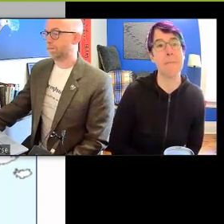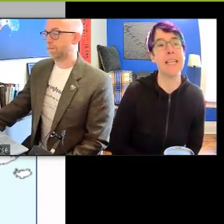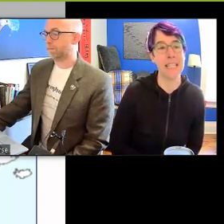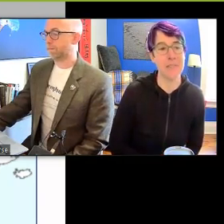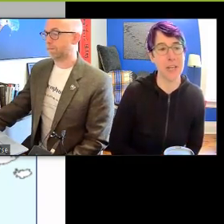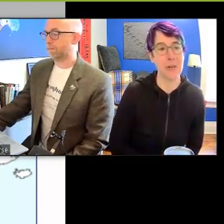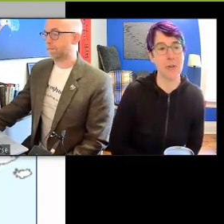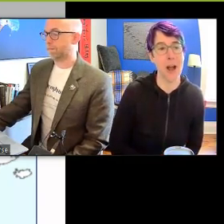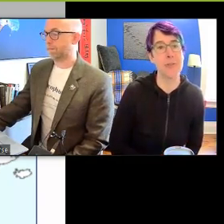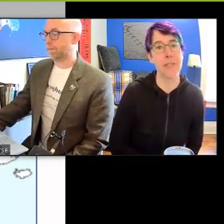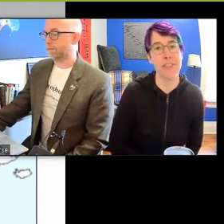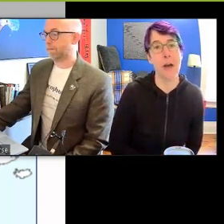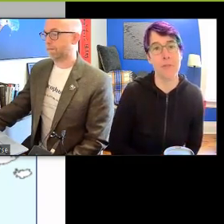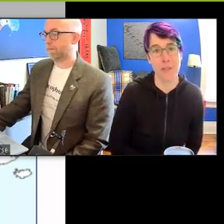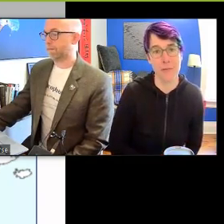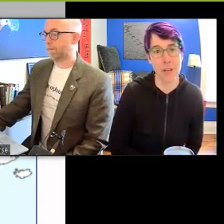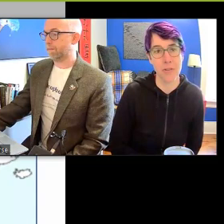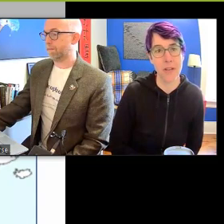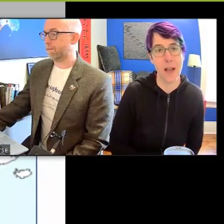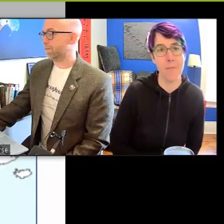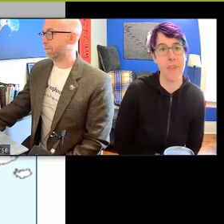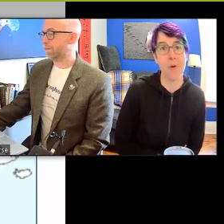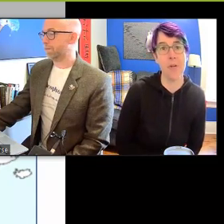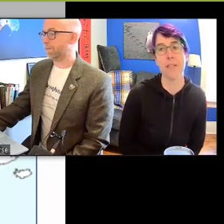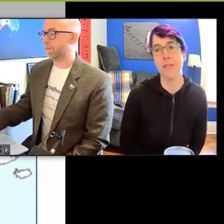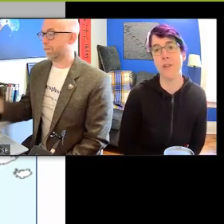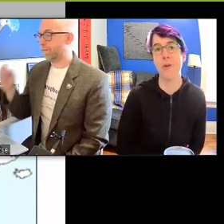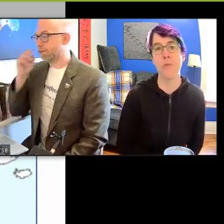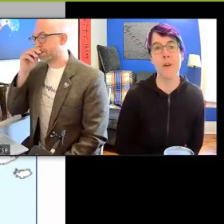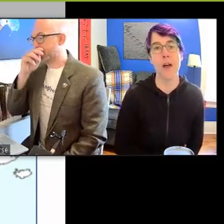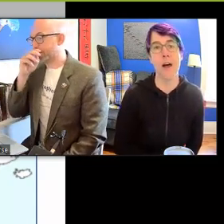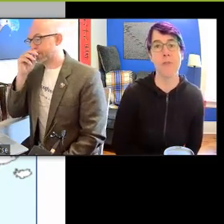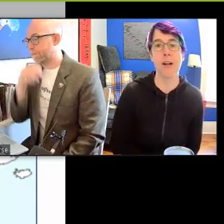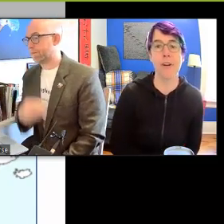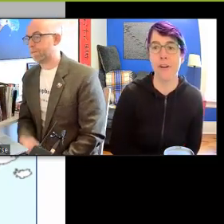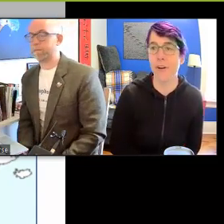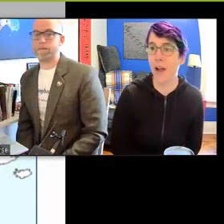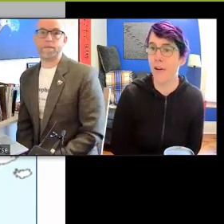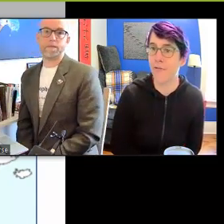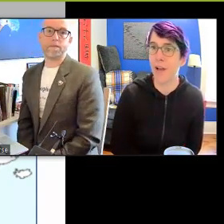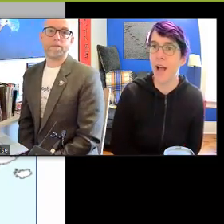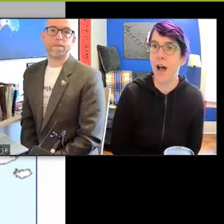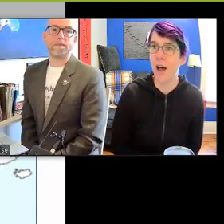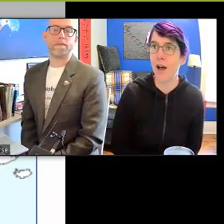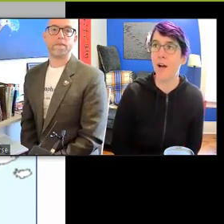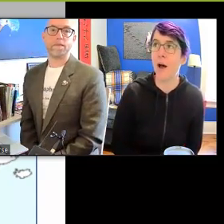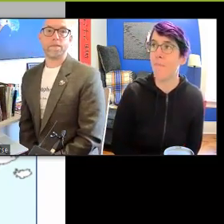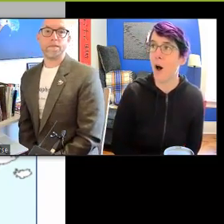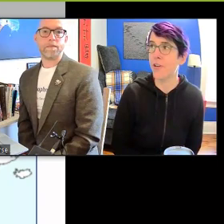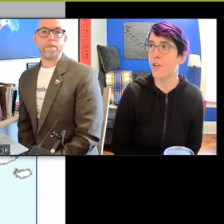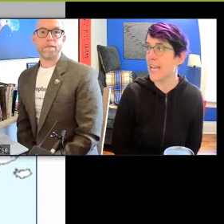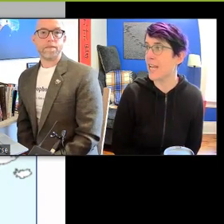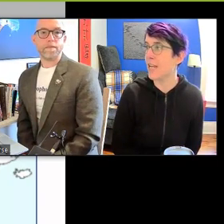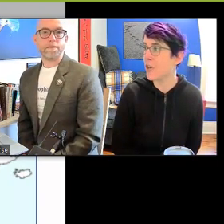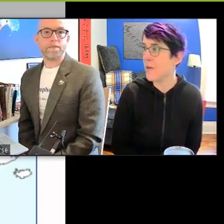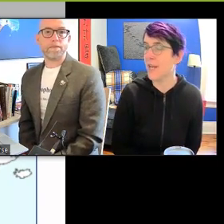talking millions of years or hundreds of thousands of years. The oldest known record of a